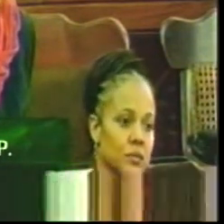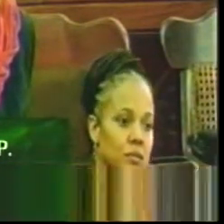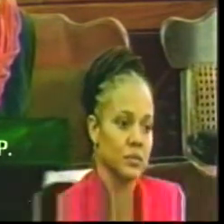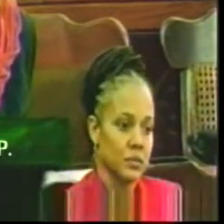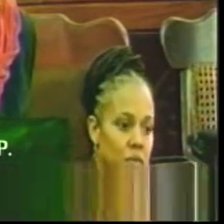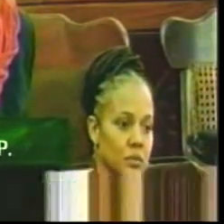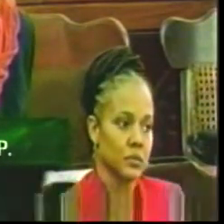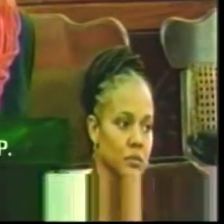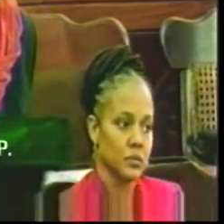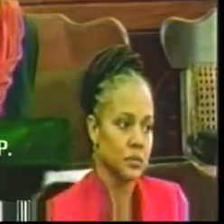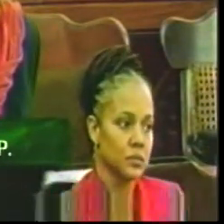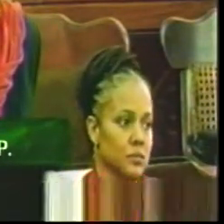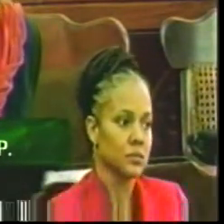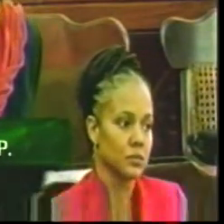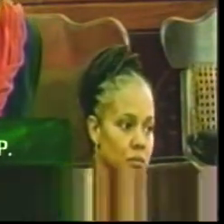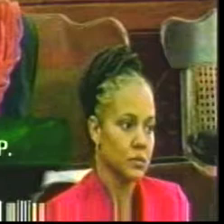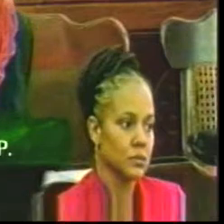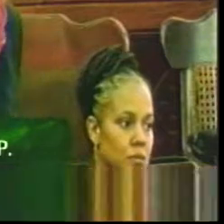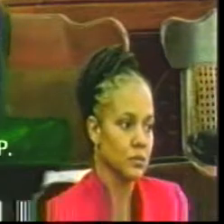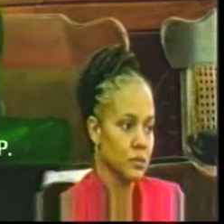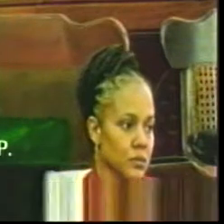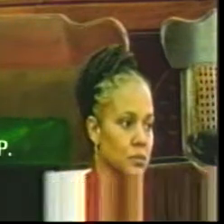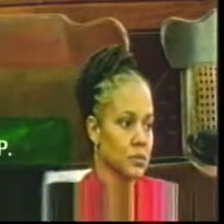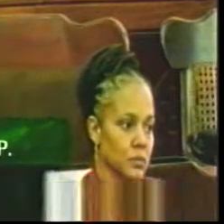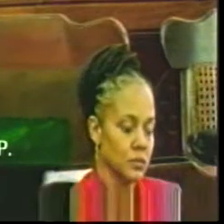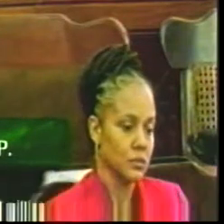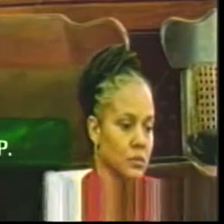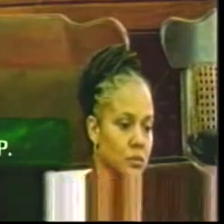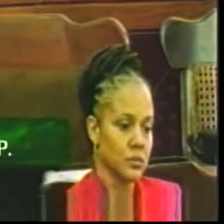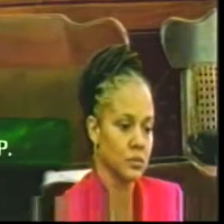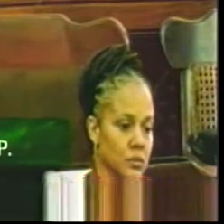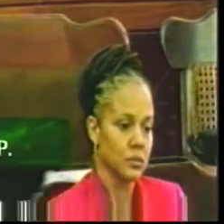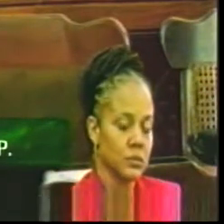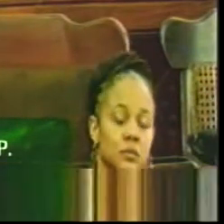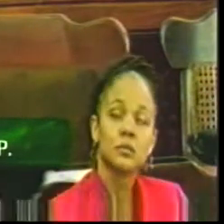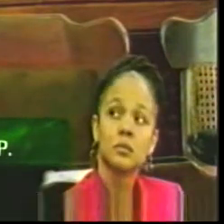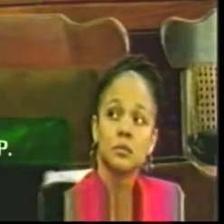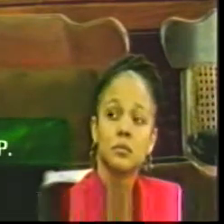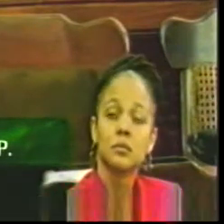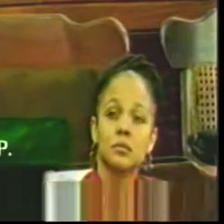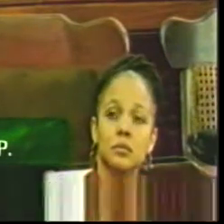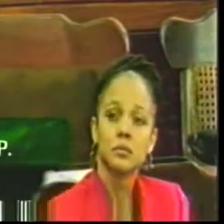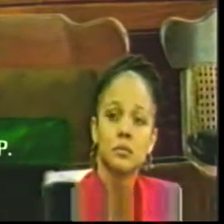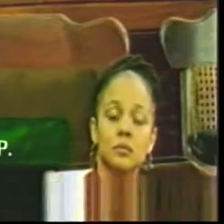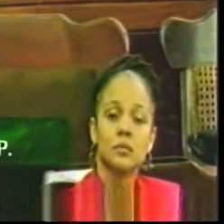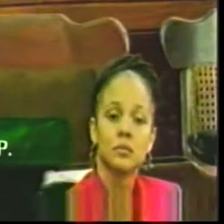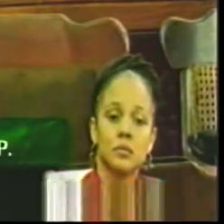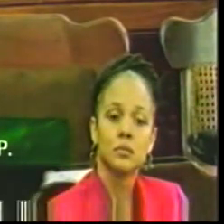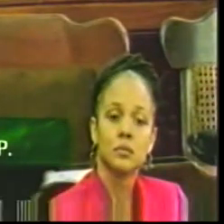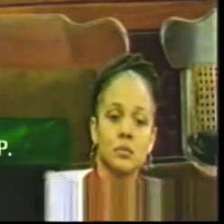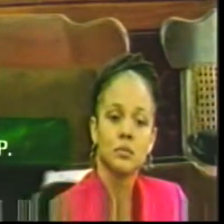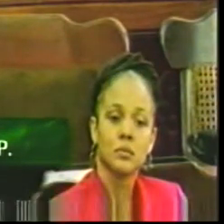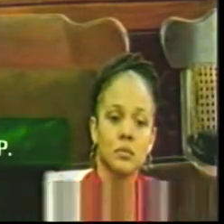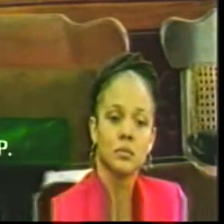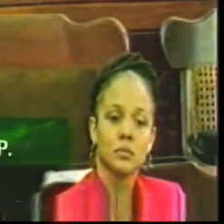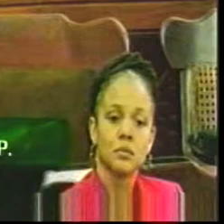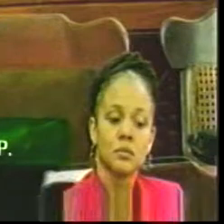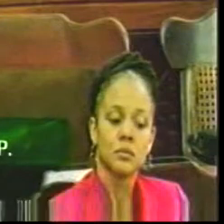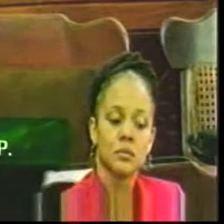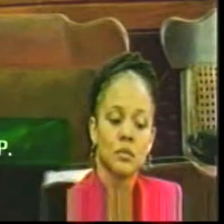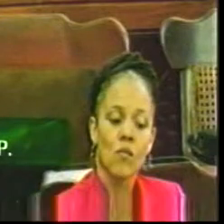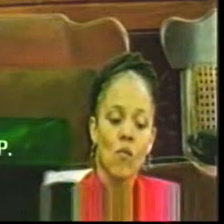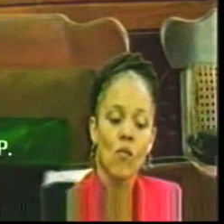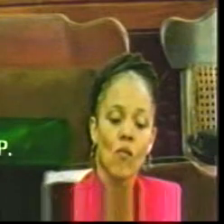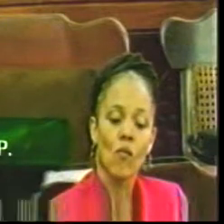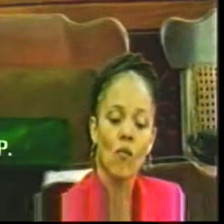government's expenditure in tourism rests. Indeed, the minister indicated that there was going